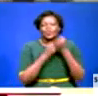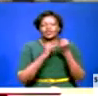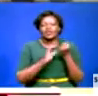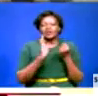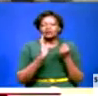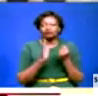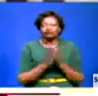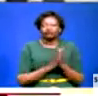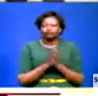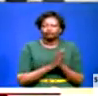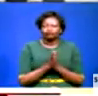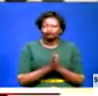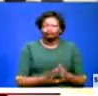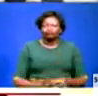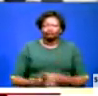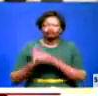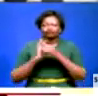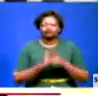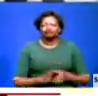Solidarity